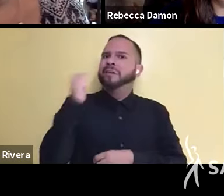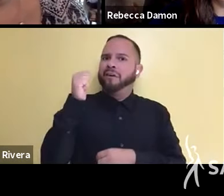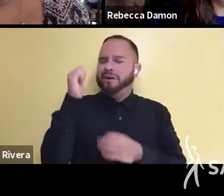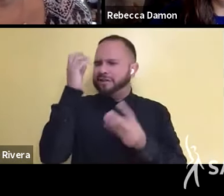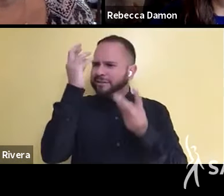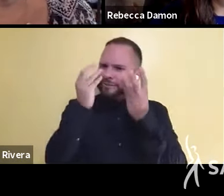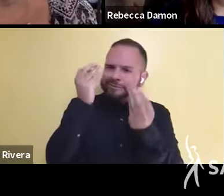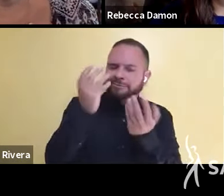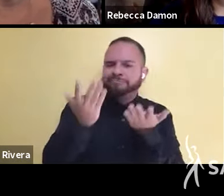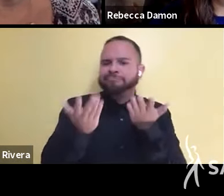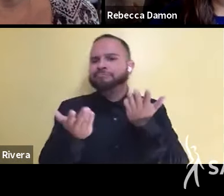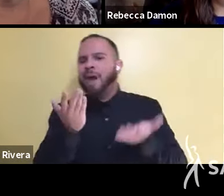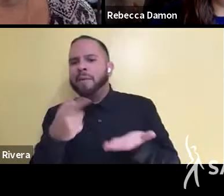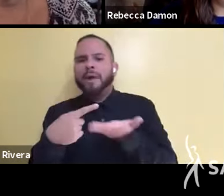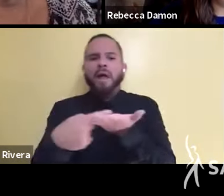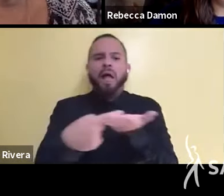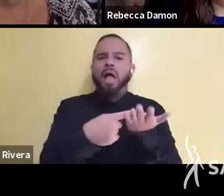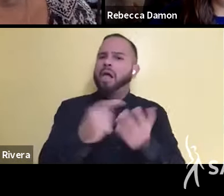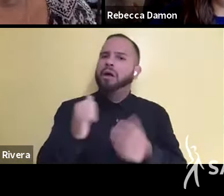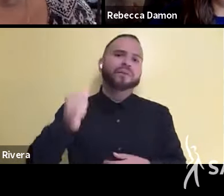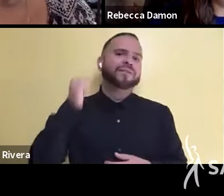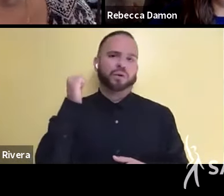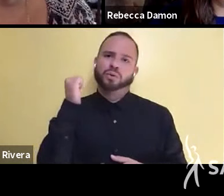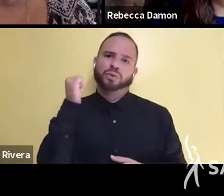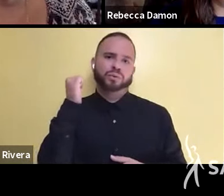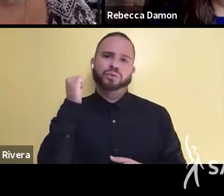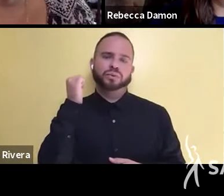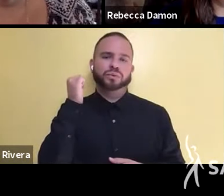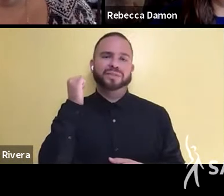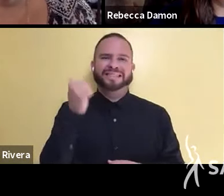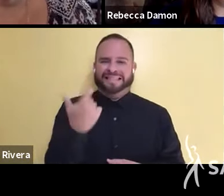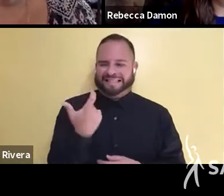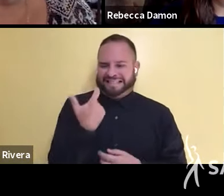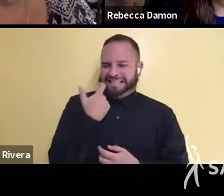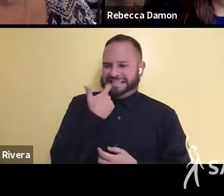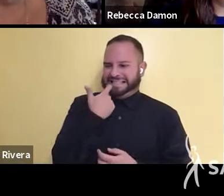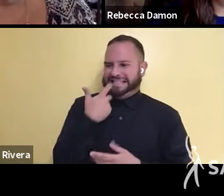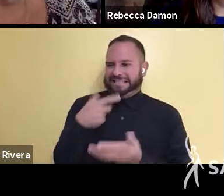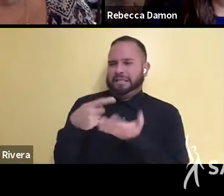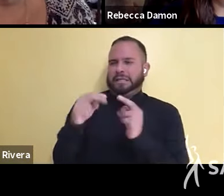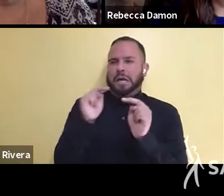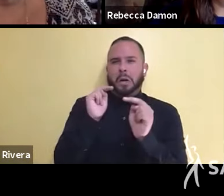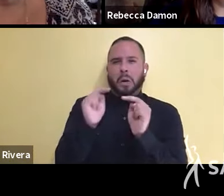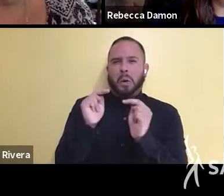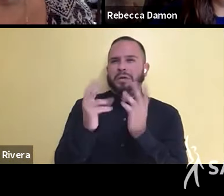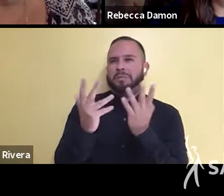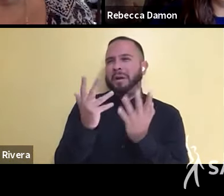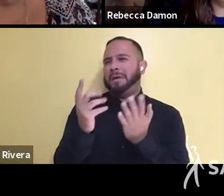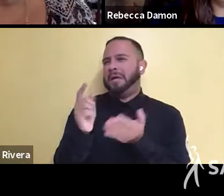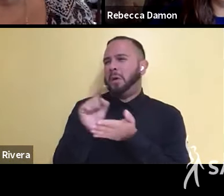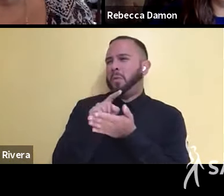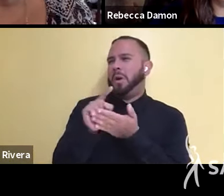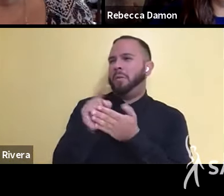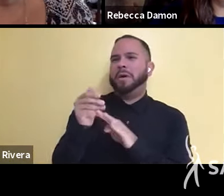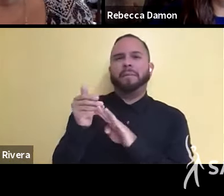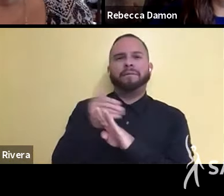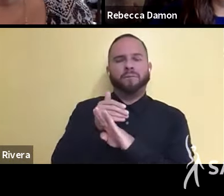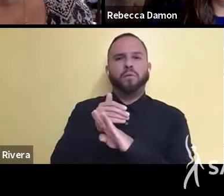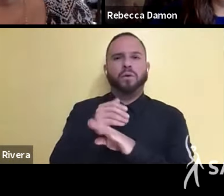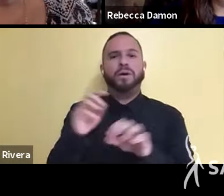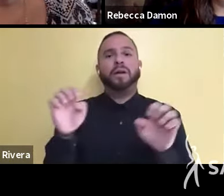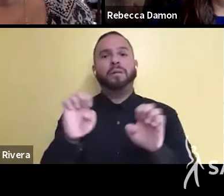we passed it. And they only began negotiations a week before the emergency unemployment